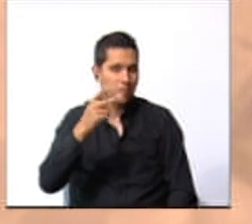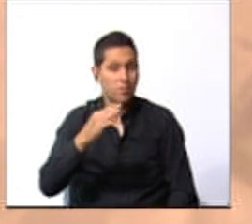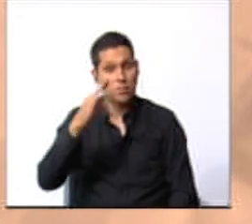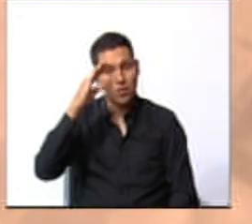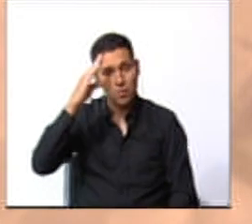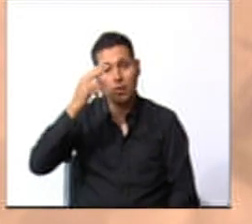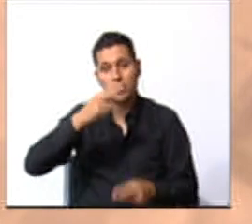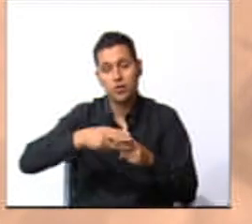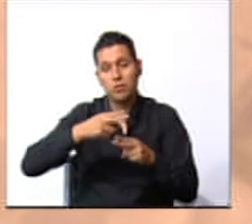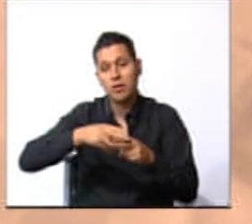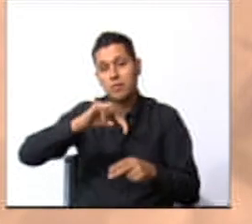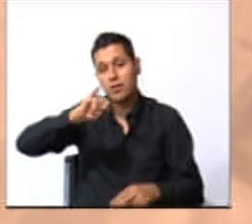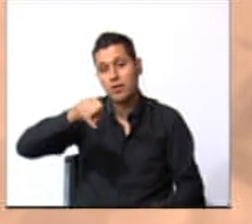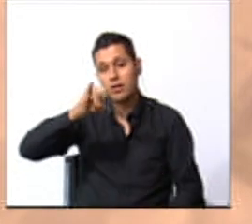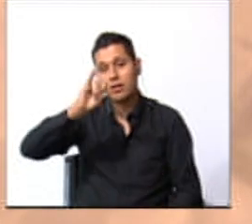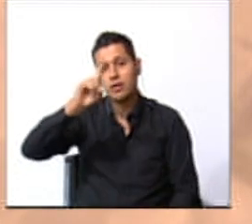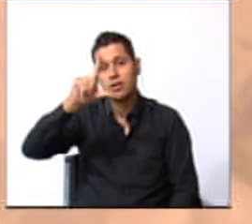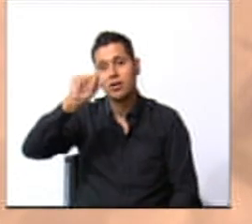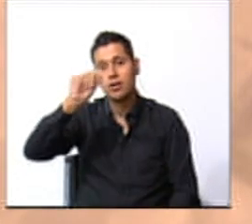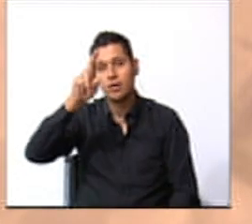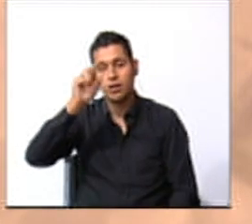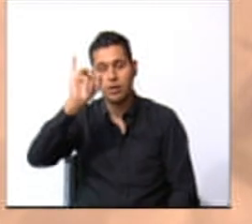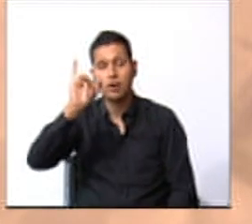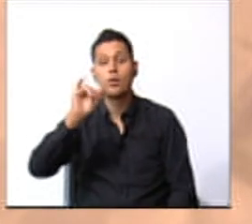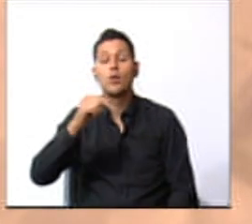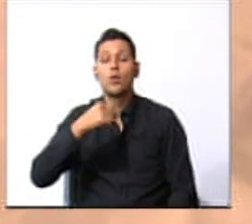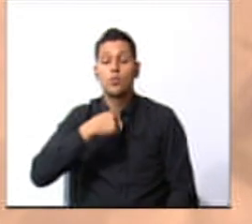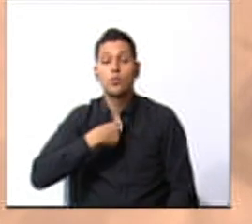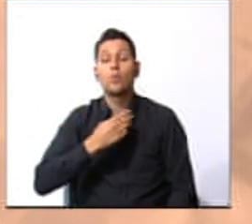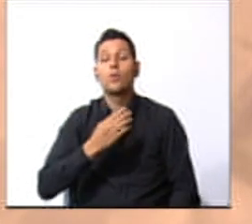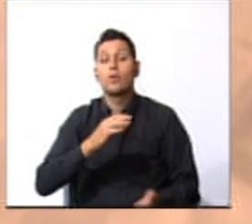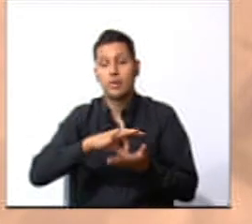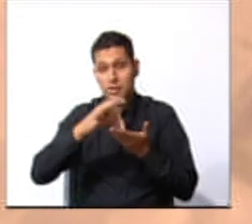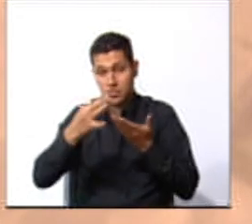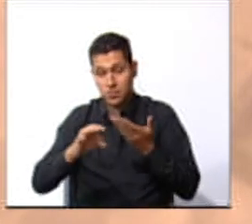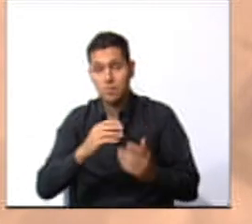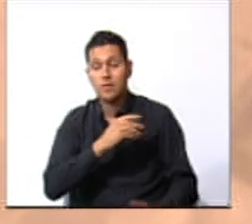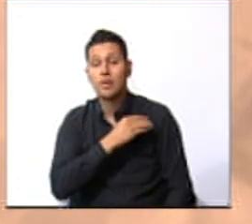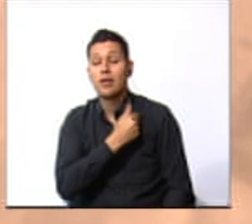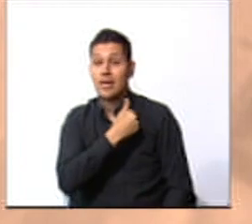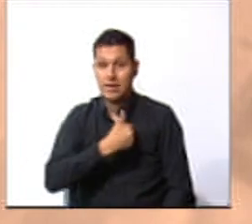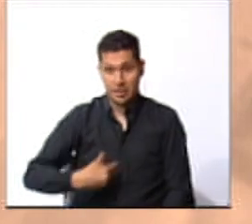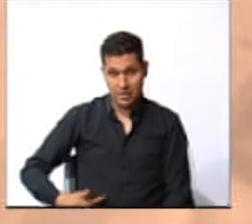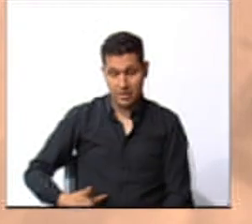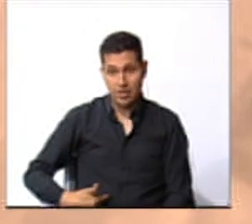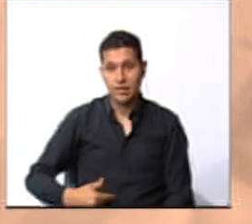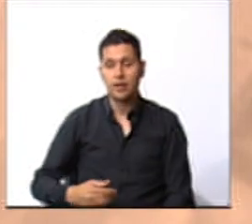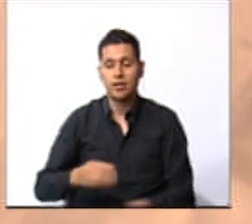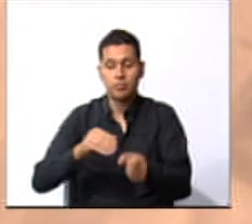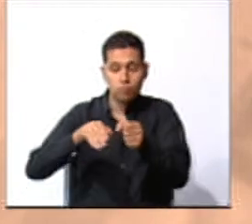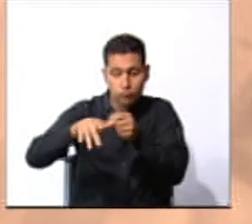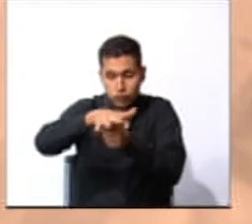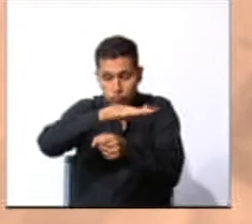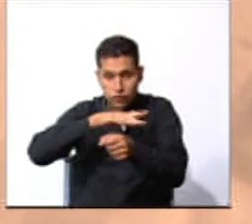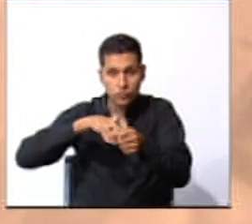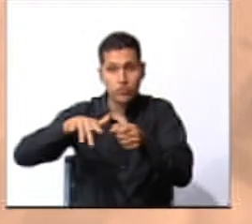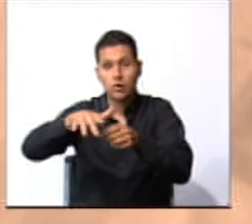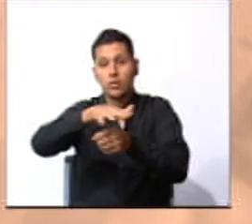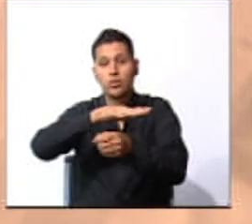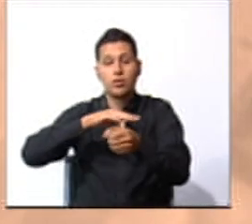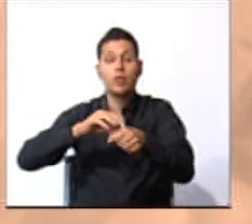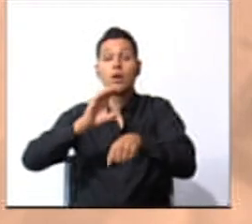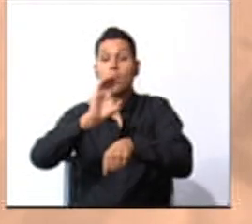is Hila Rulat. I'm a student in the Aurora Area School. Cocos Island is an island located in the Pacific Ocean in